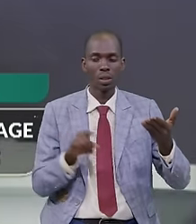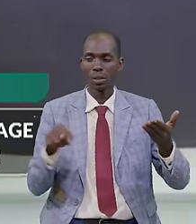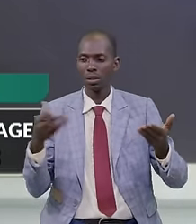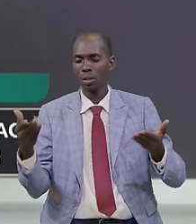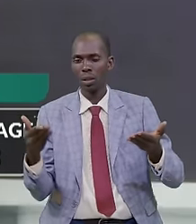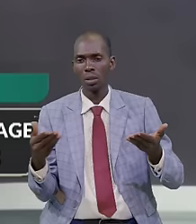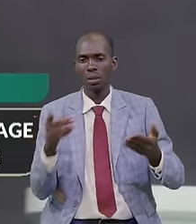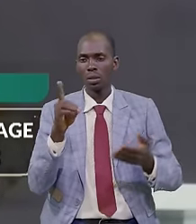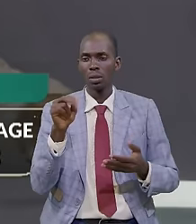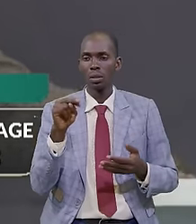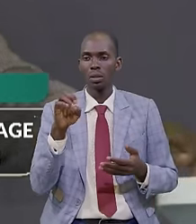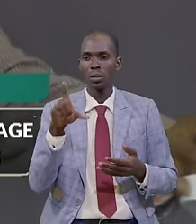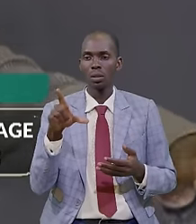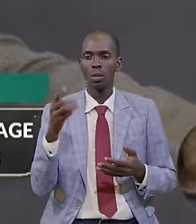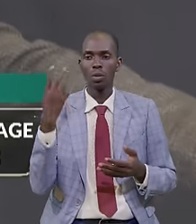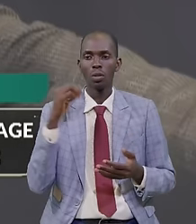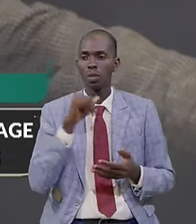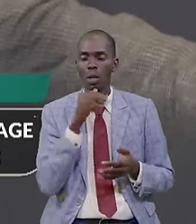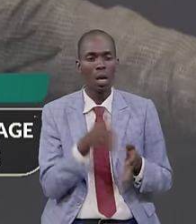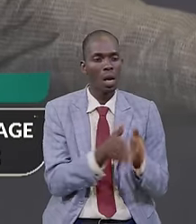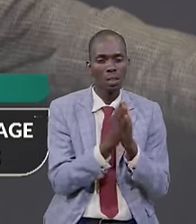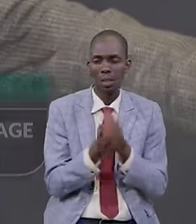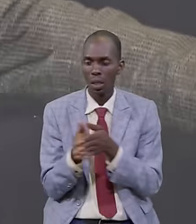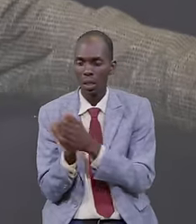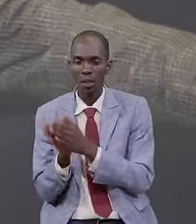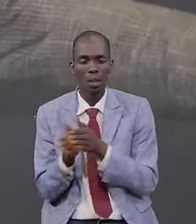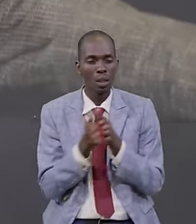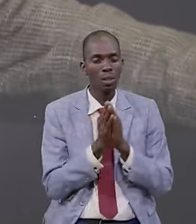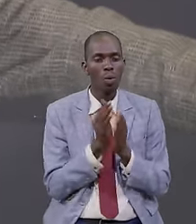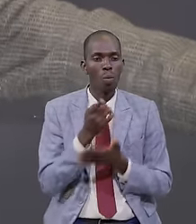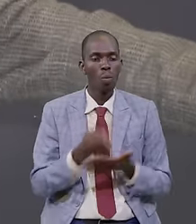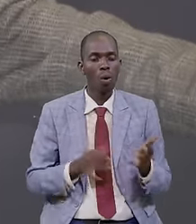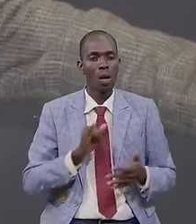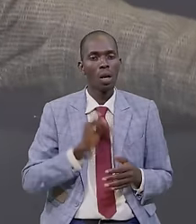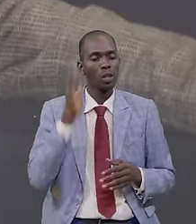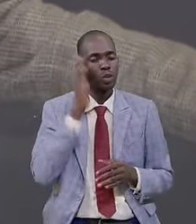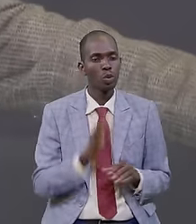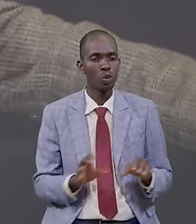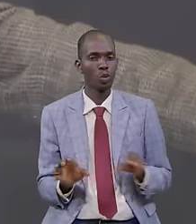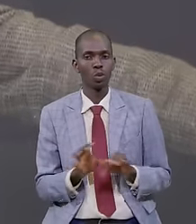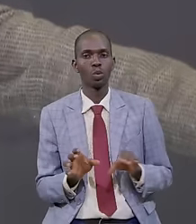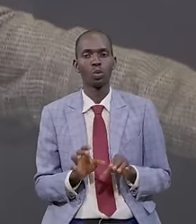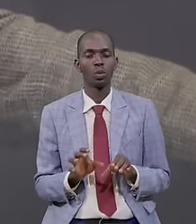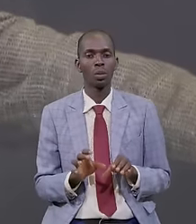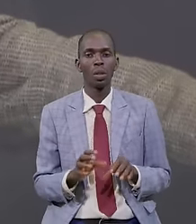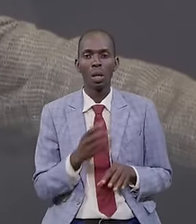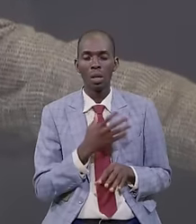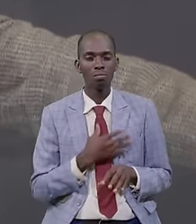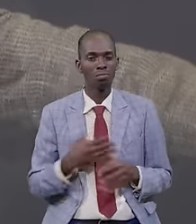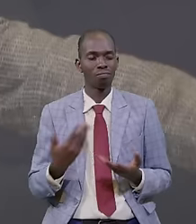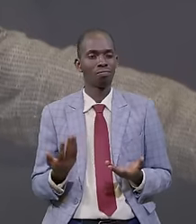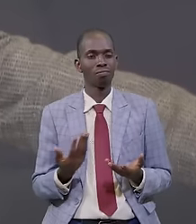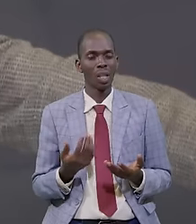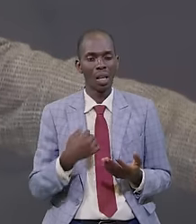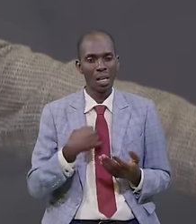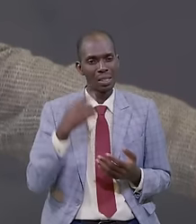do? They're serving the wine of the king. I think it's not good for me. I